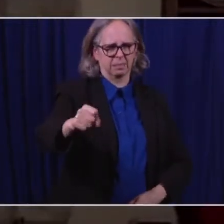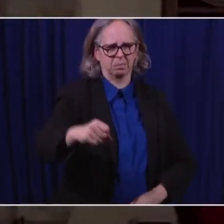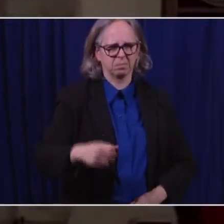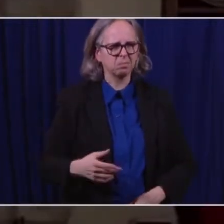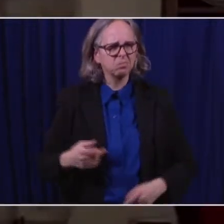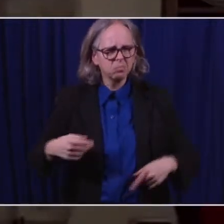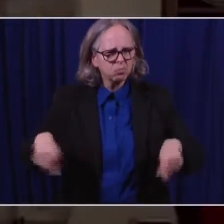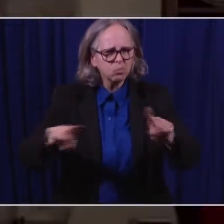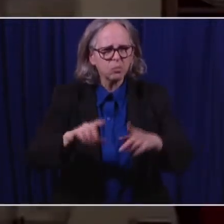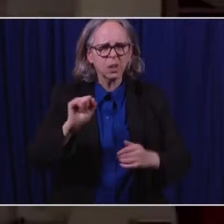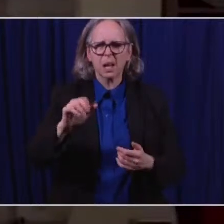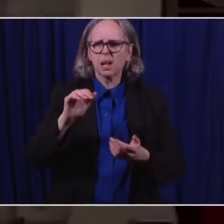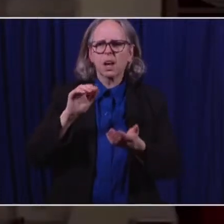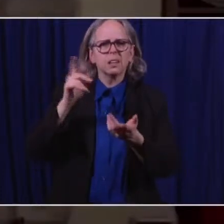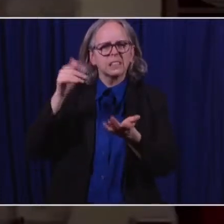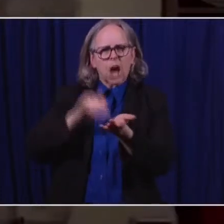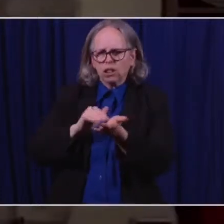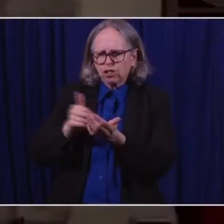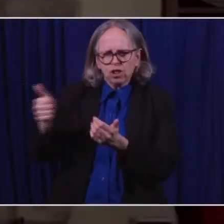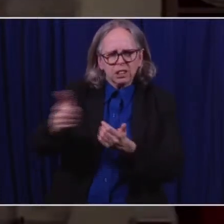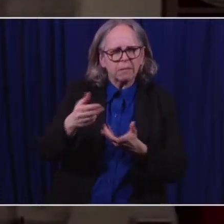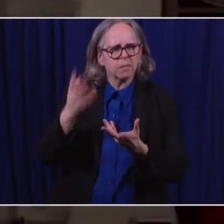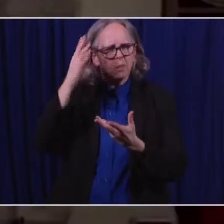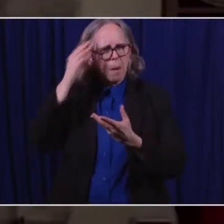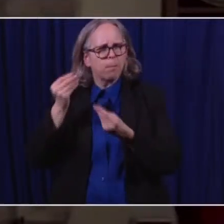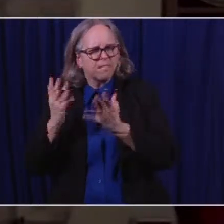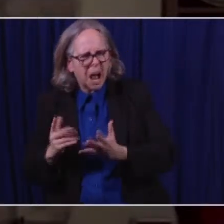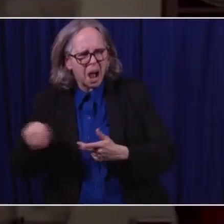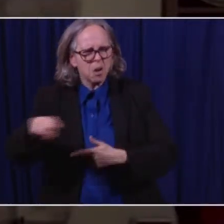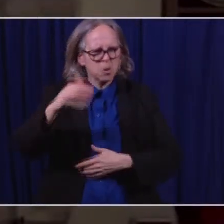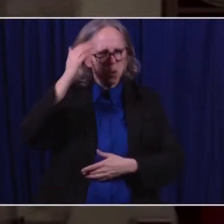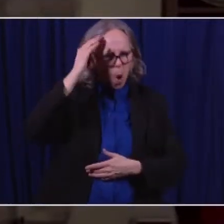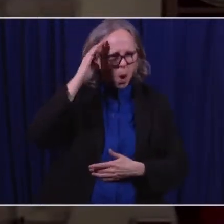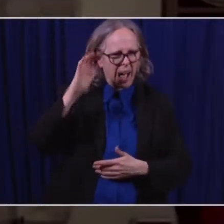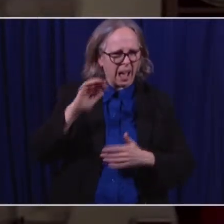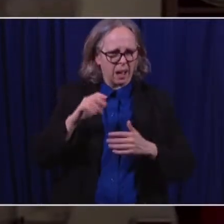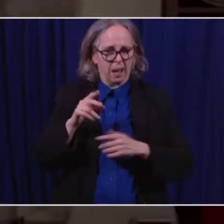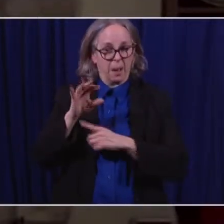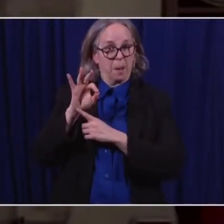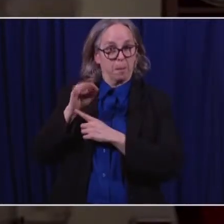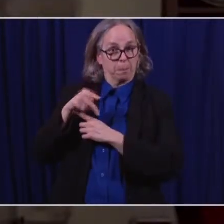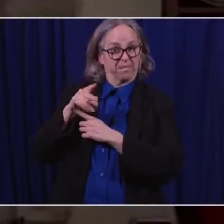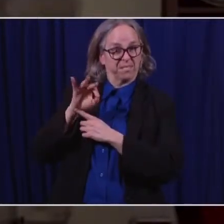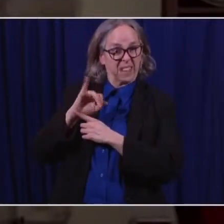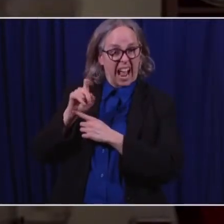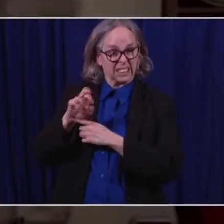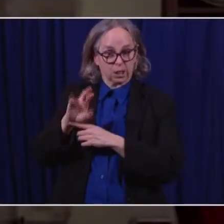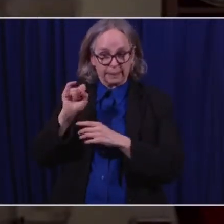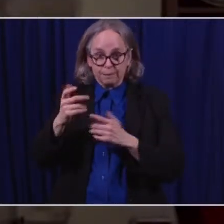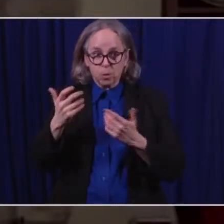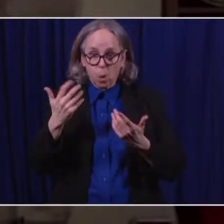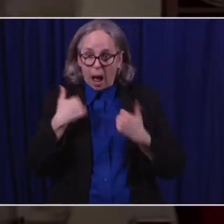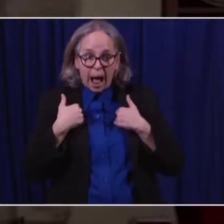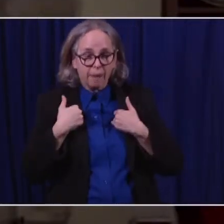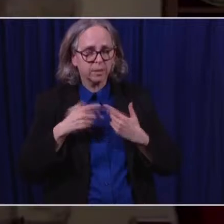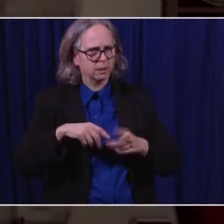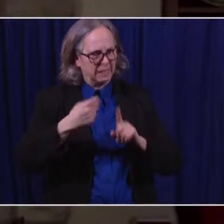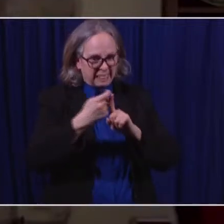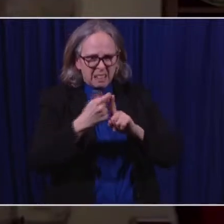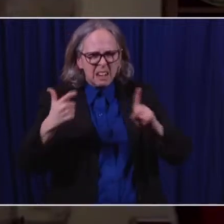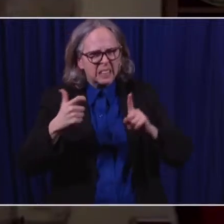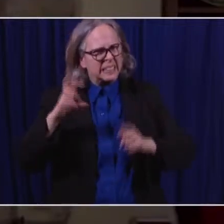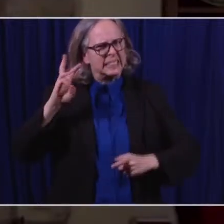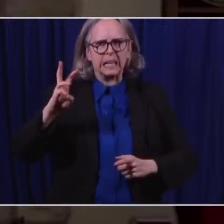in arms out there, when you've got Pfizer, if you can get that up to 6, it will make a huge, huge difference.